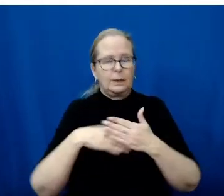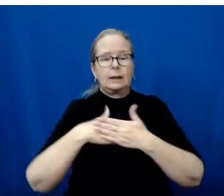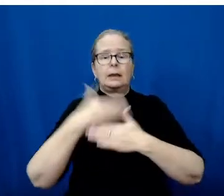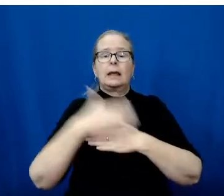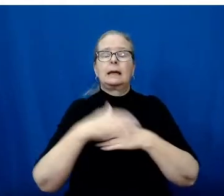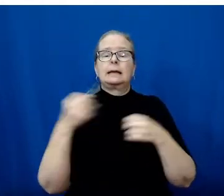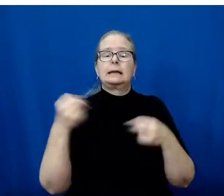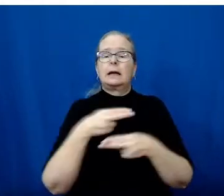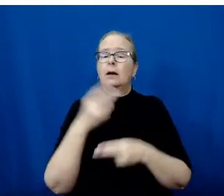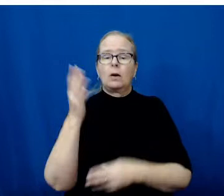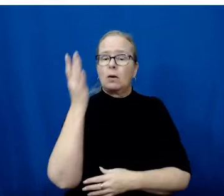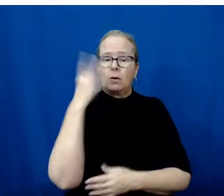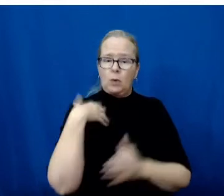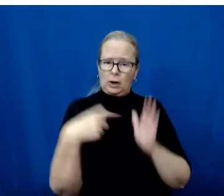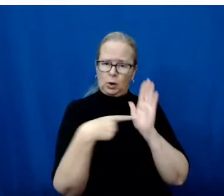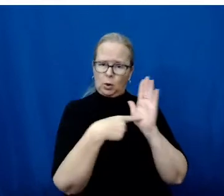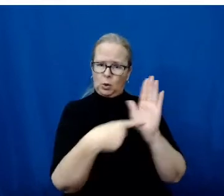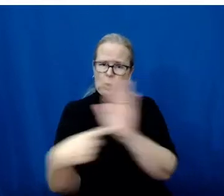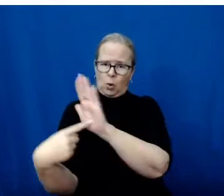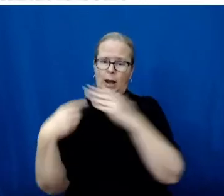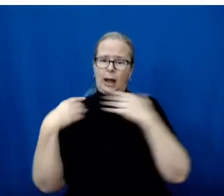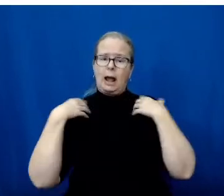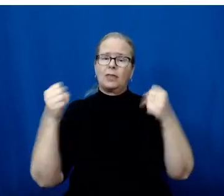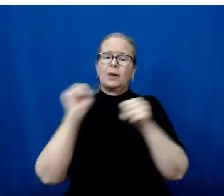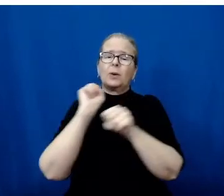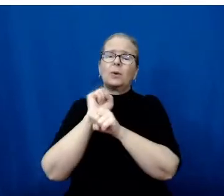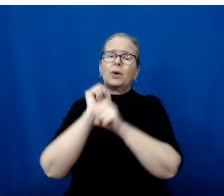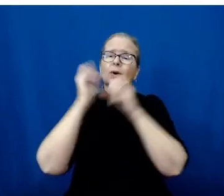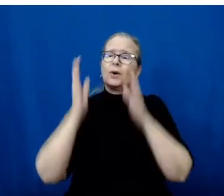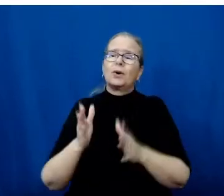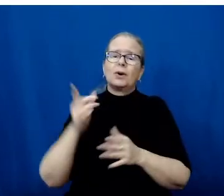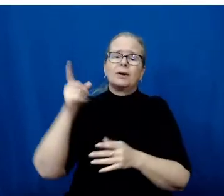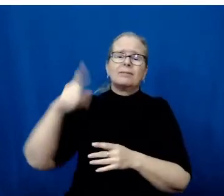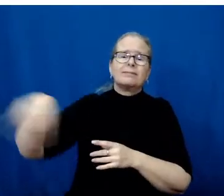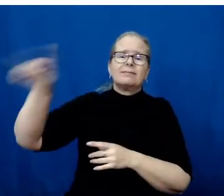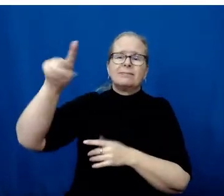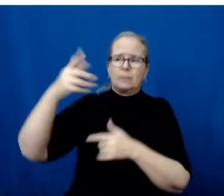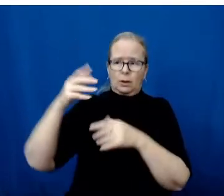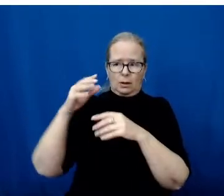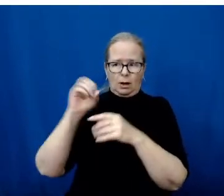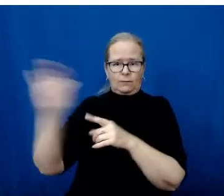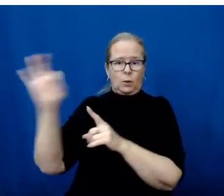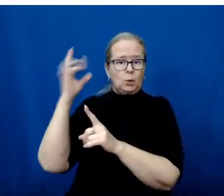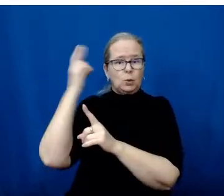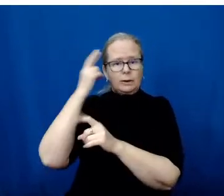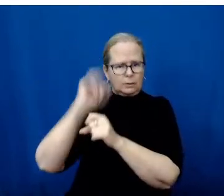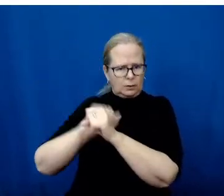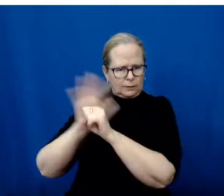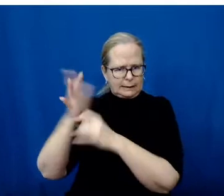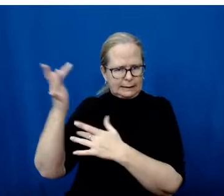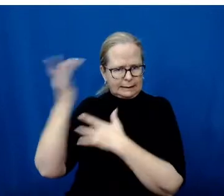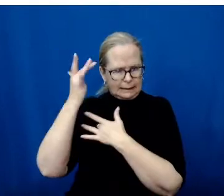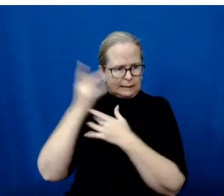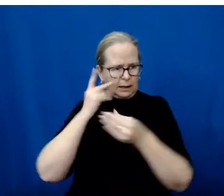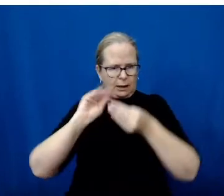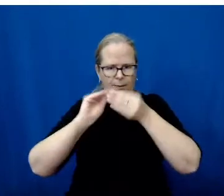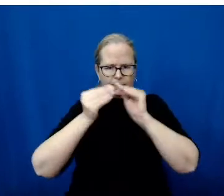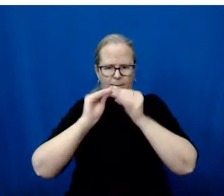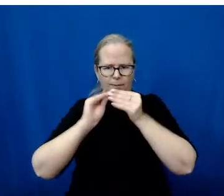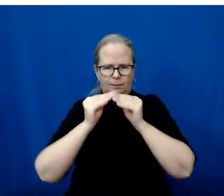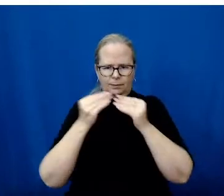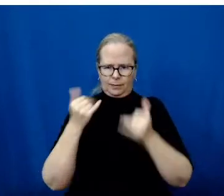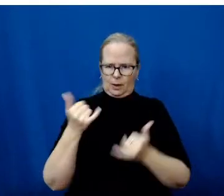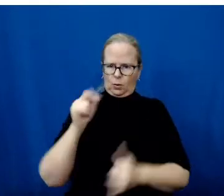moment. So actually, interesting, a drop in the healthcare workers that are off by 27 today, but still,